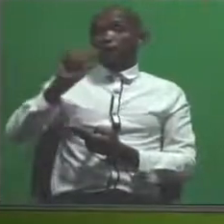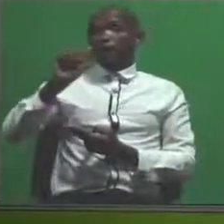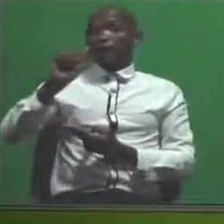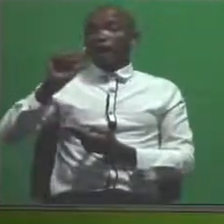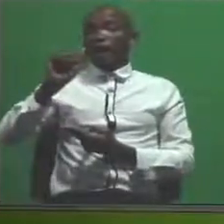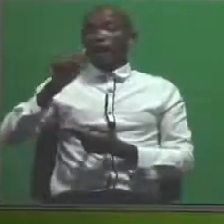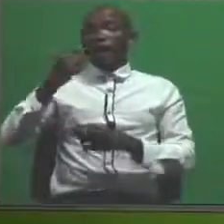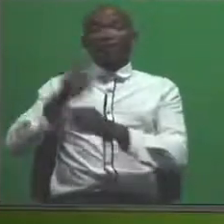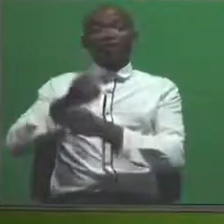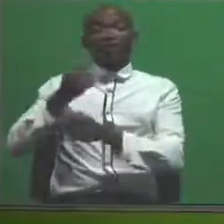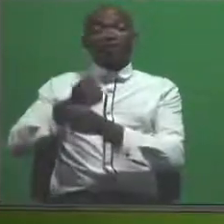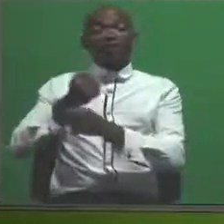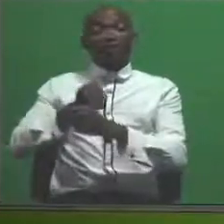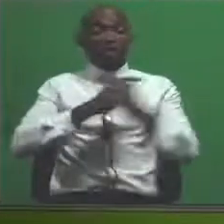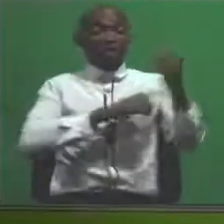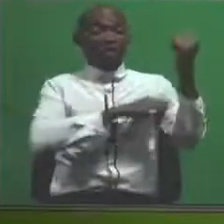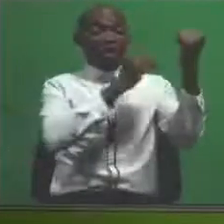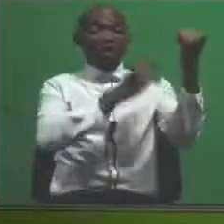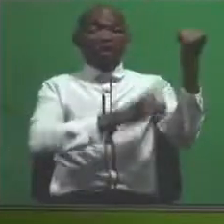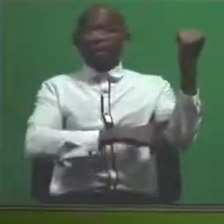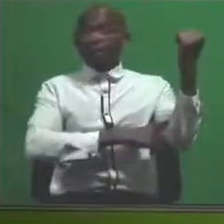energy.